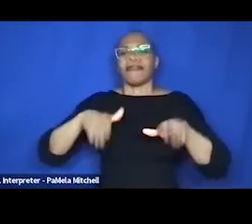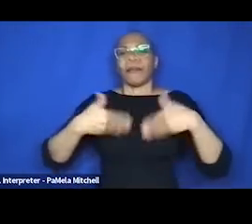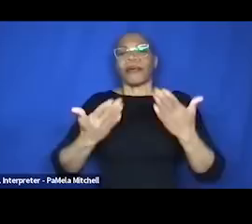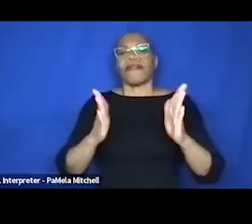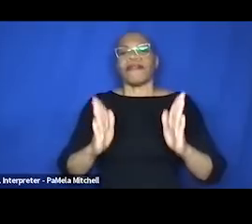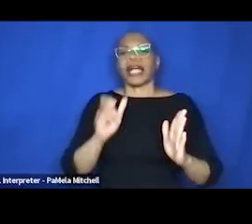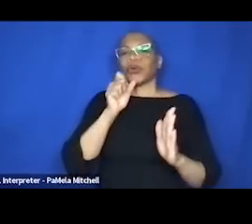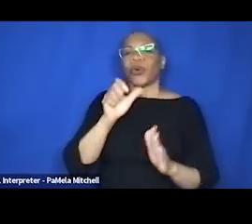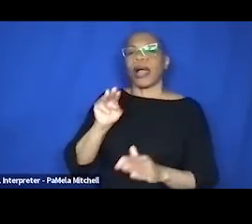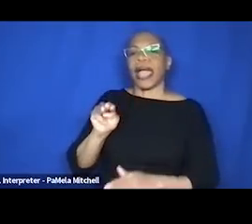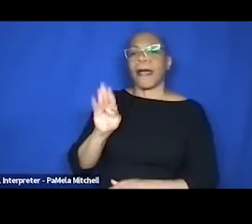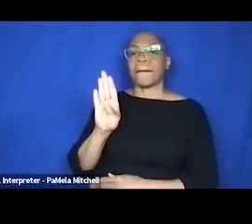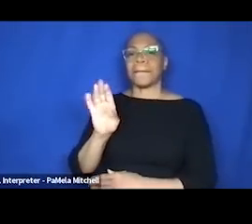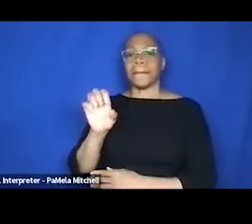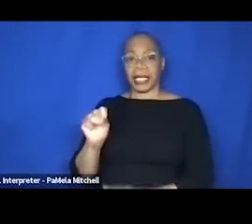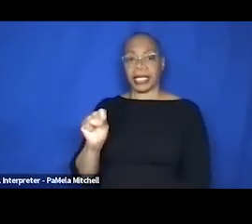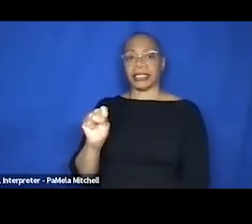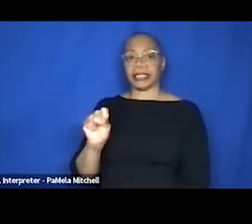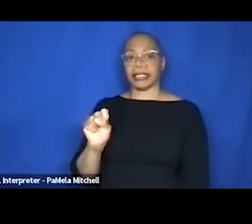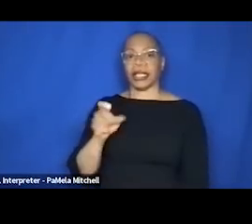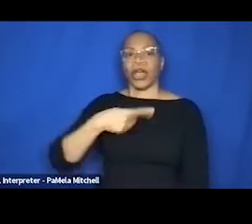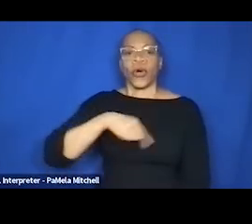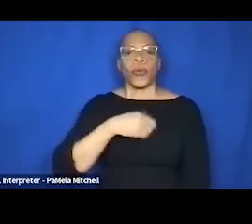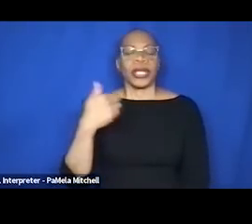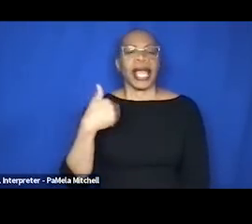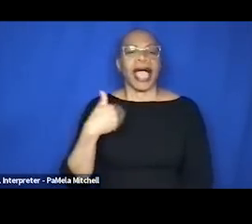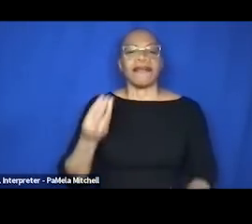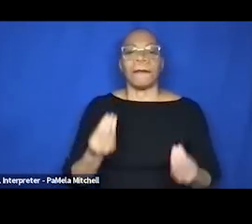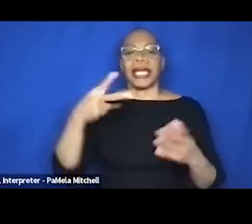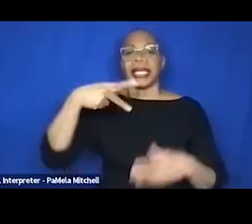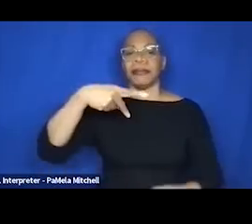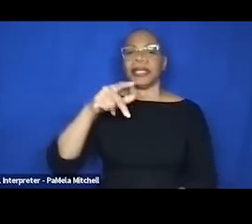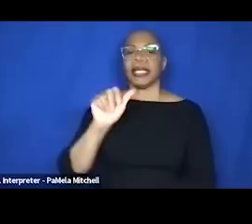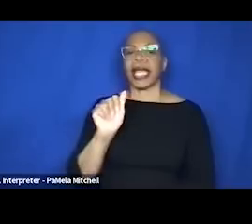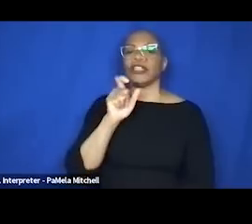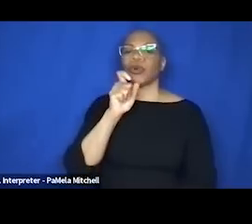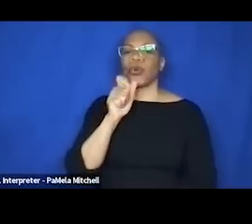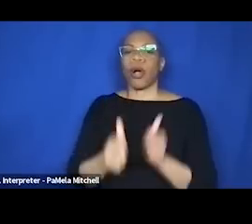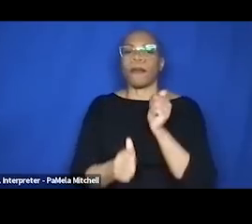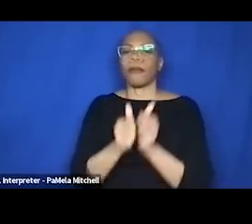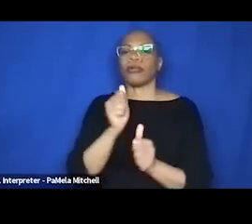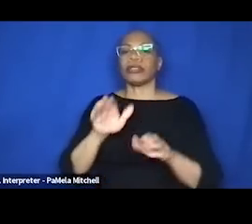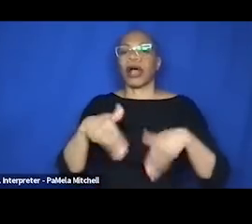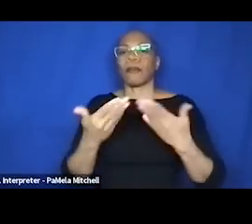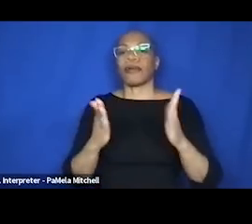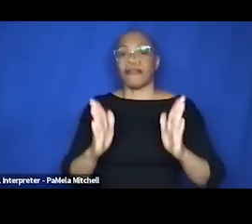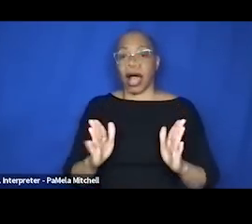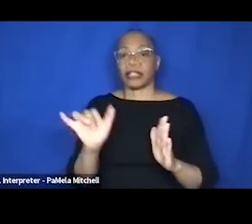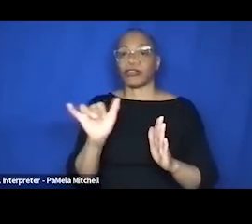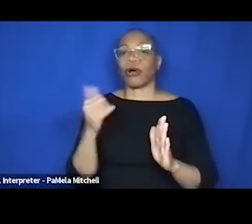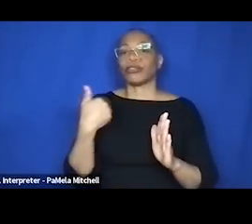are MDs. We have many PAs that are mostly the providers on there. We have